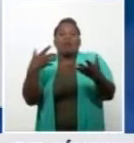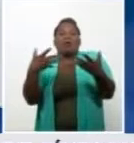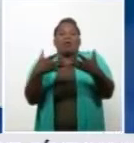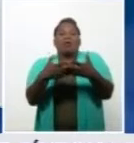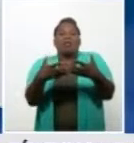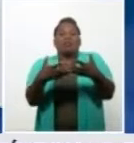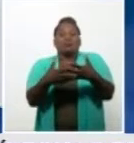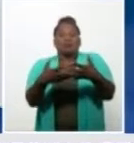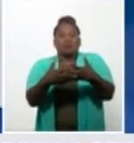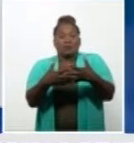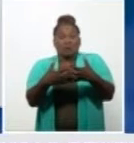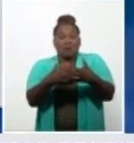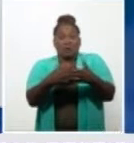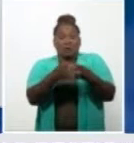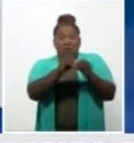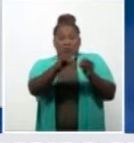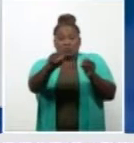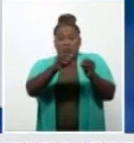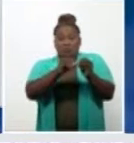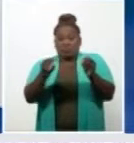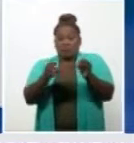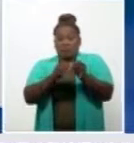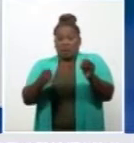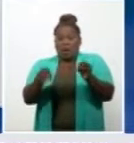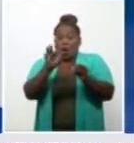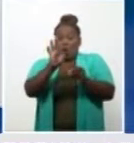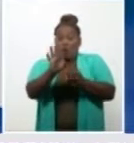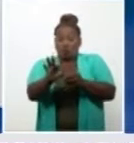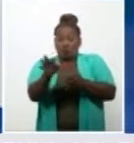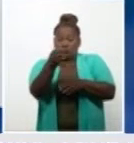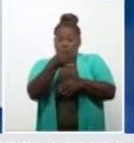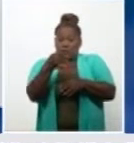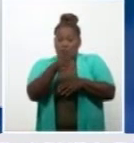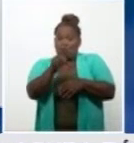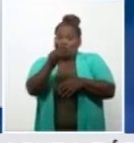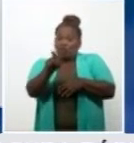epidemiological link contacts with the ICA pharmaceutical